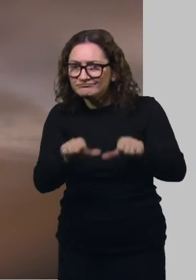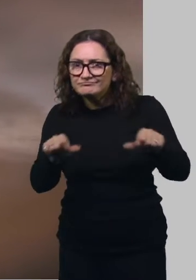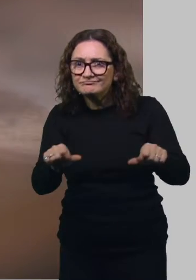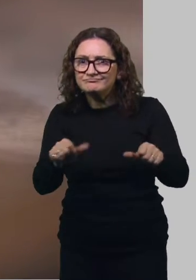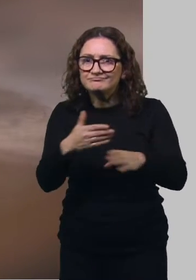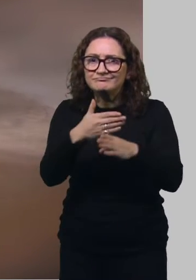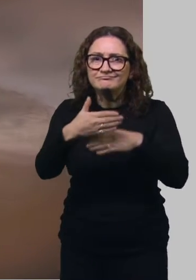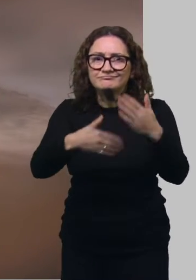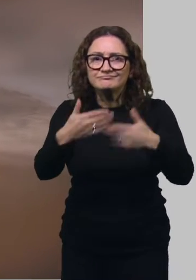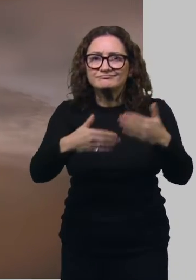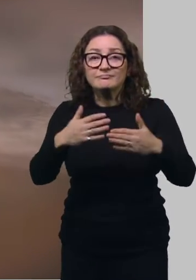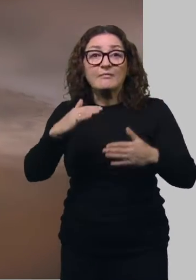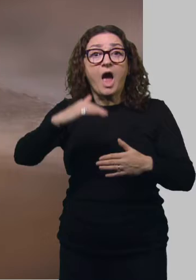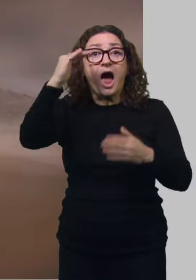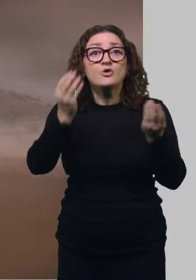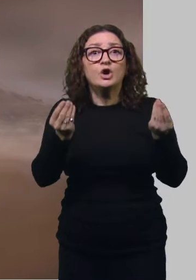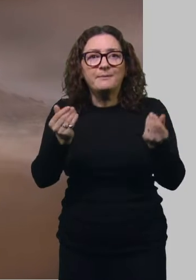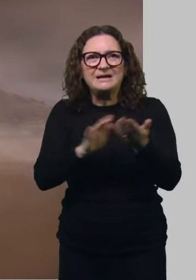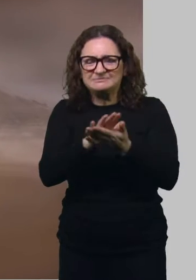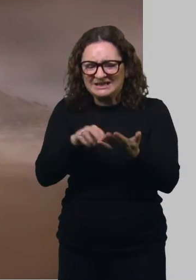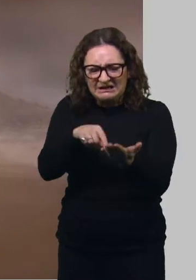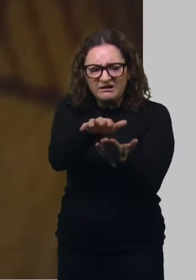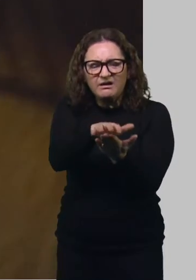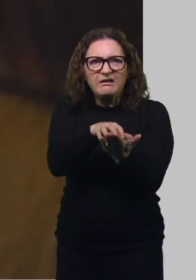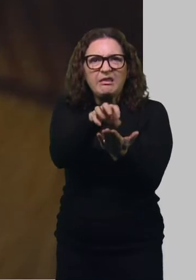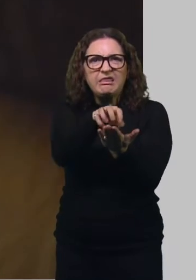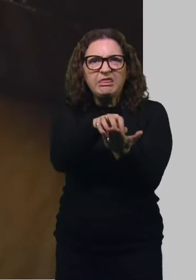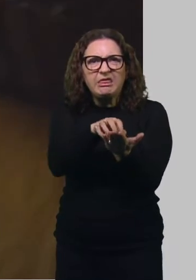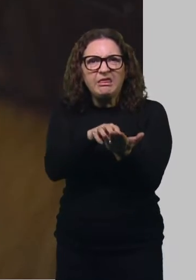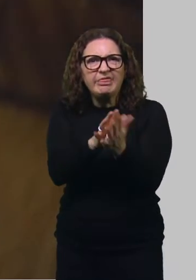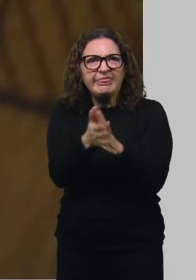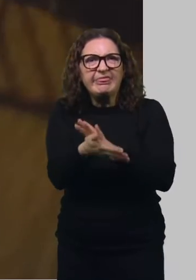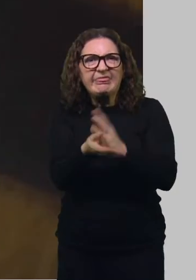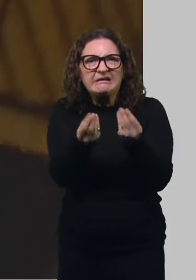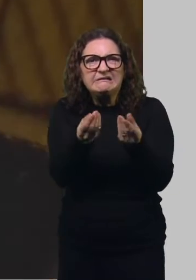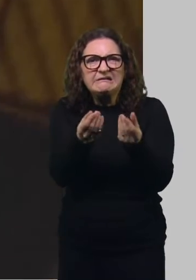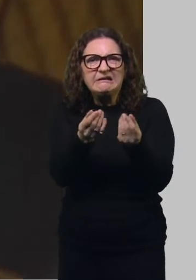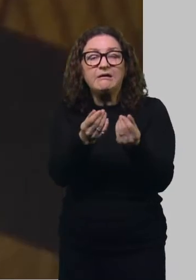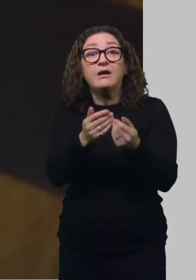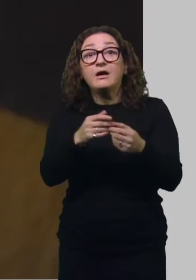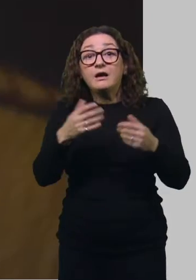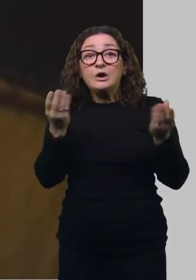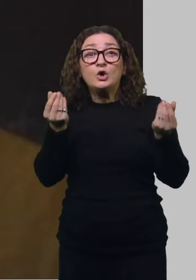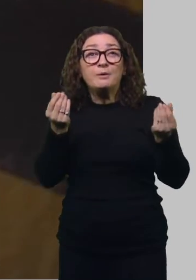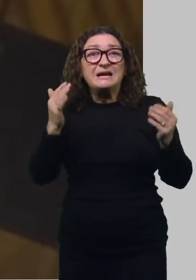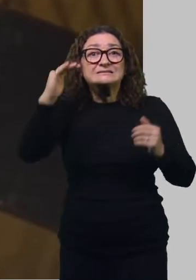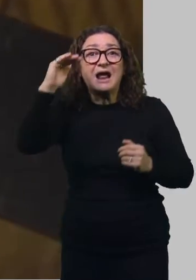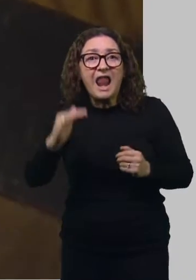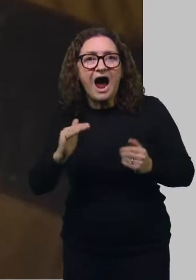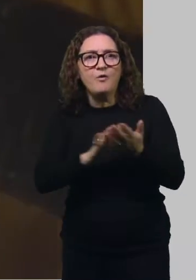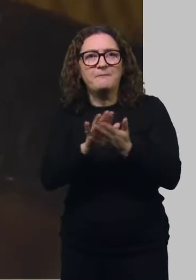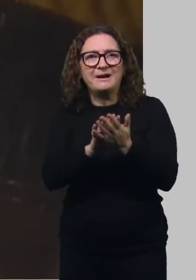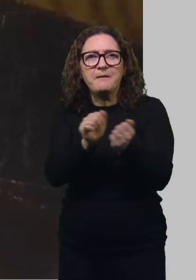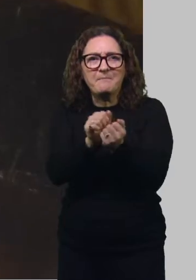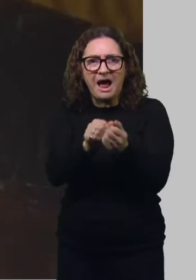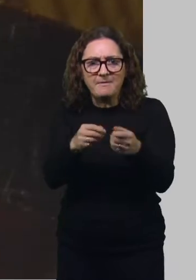develop. If the humidity is too low, the documents, paper or parchment, start to dry out and make the